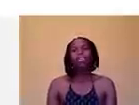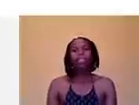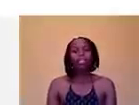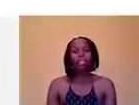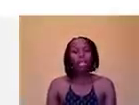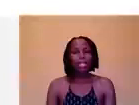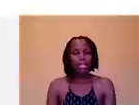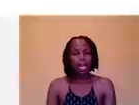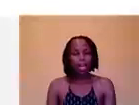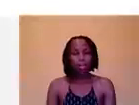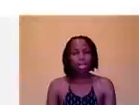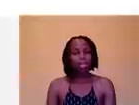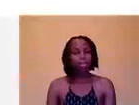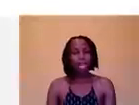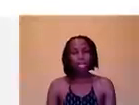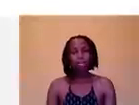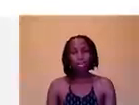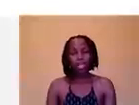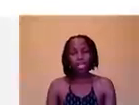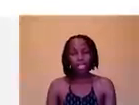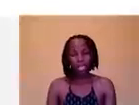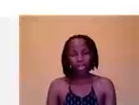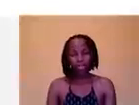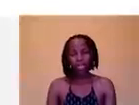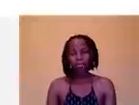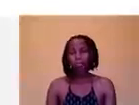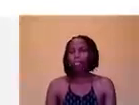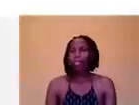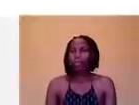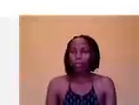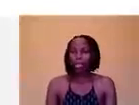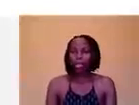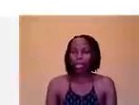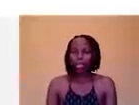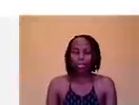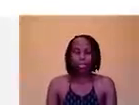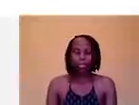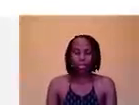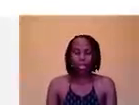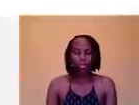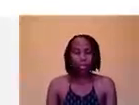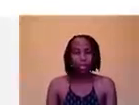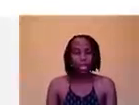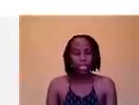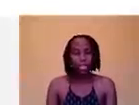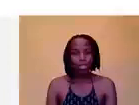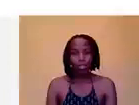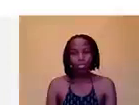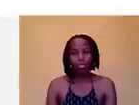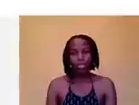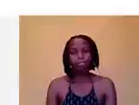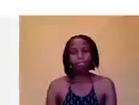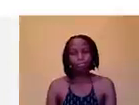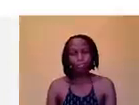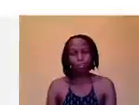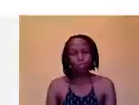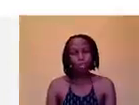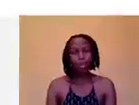at a very difficult time and difficult point as a country. We into the 21 days